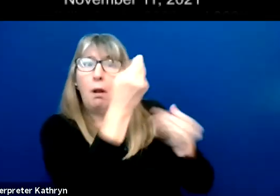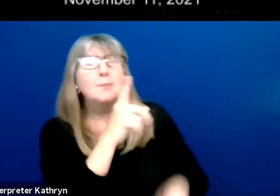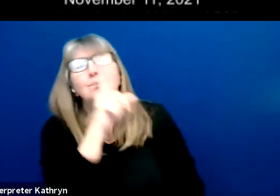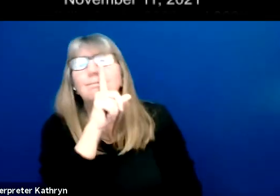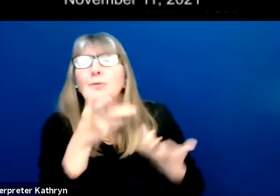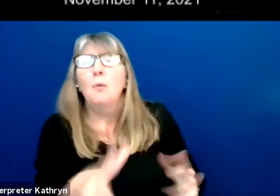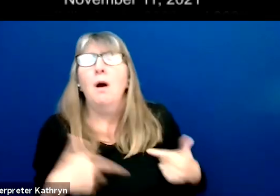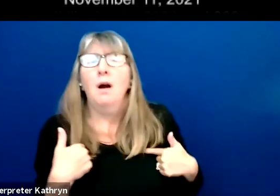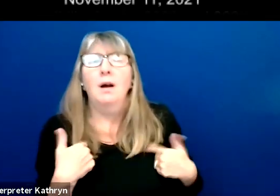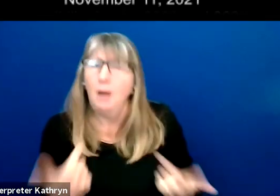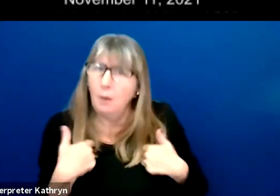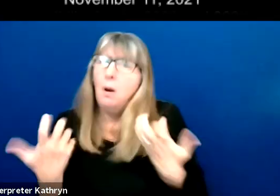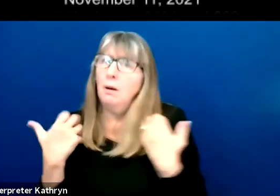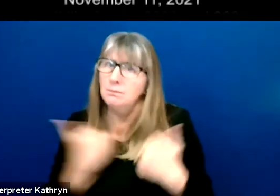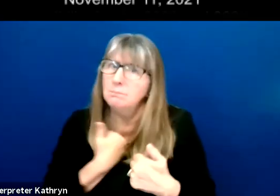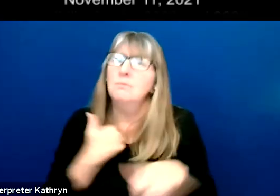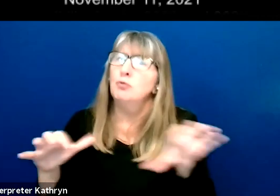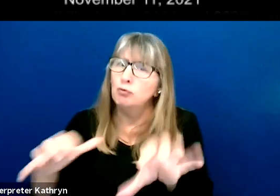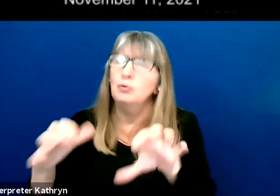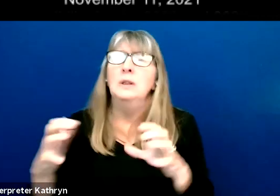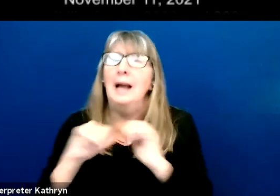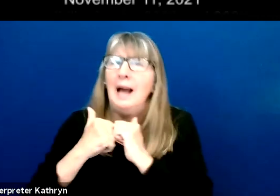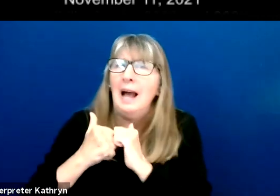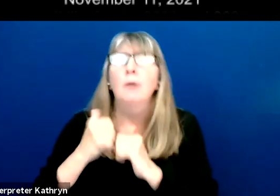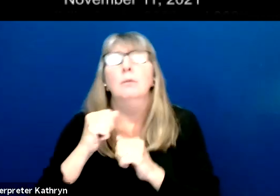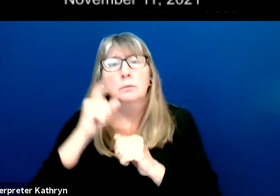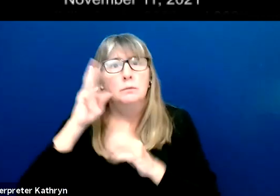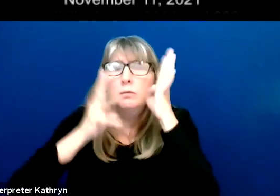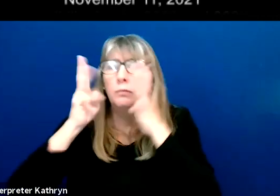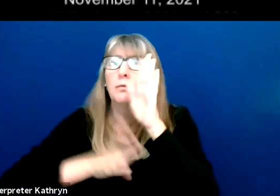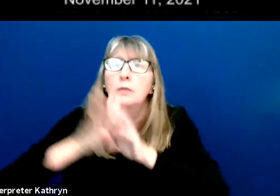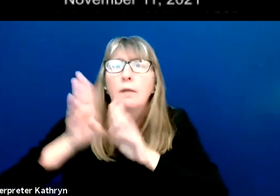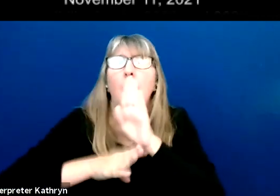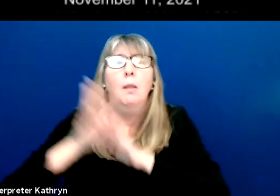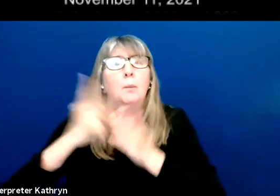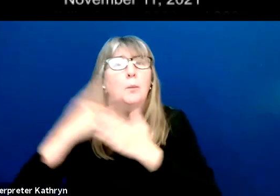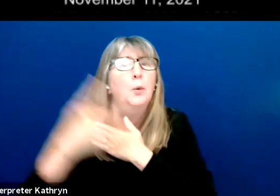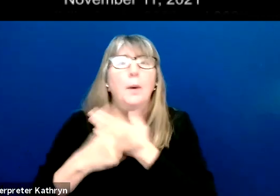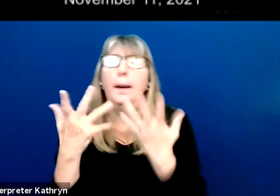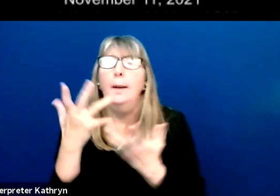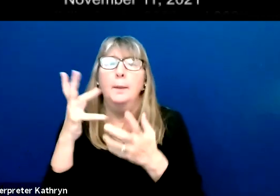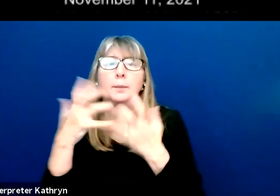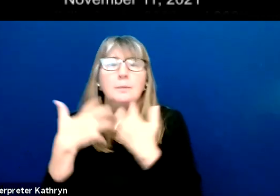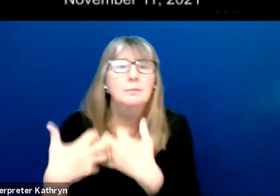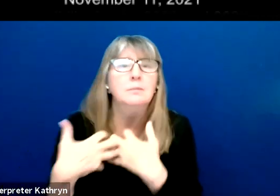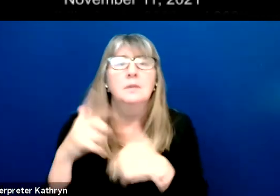so again, all of these things needed to be sort of figured out, and